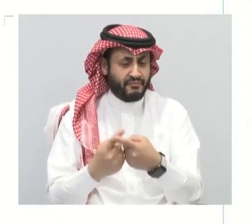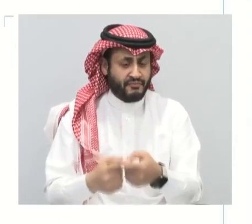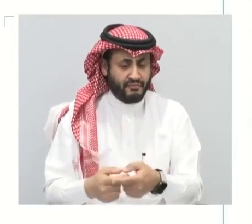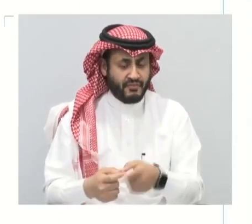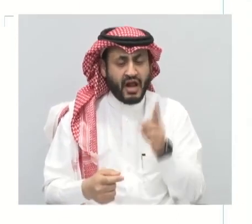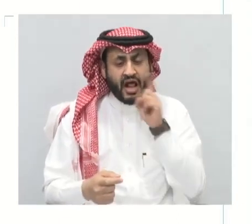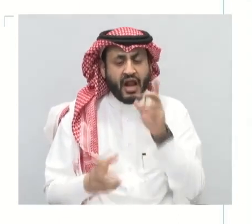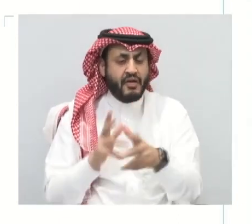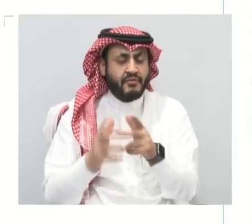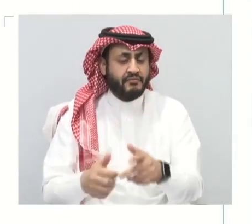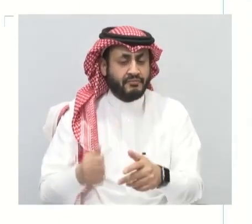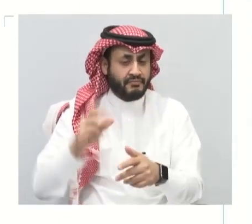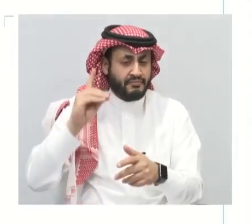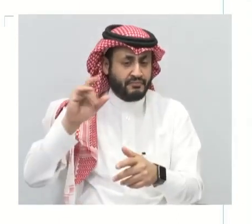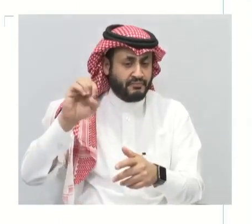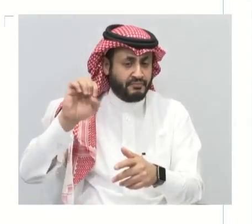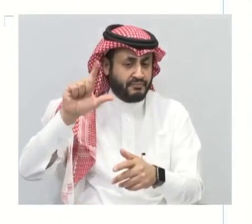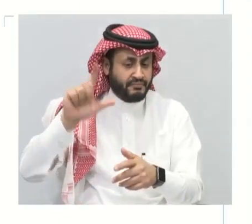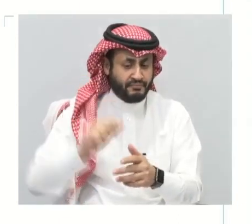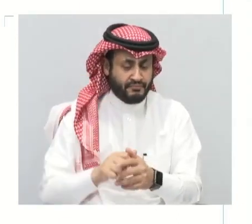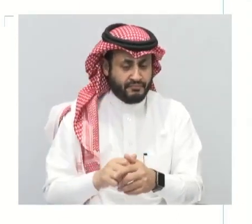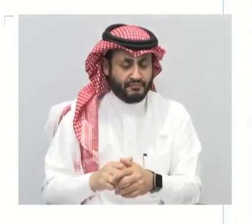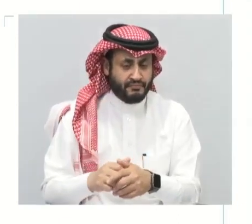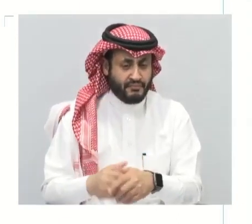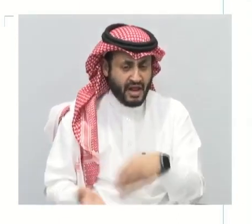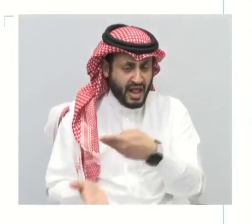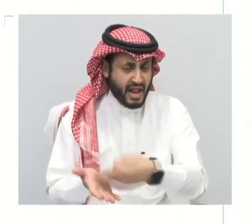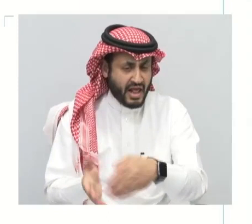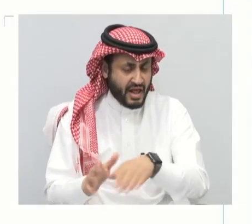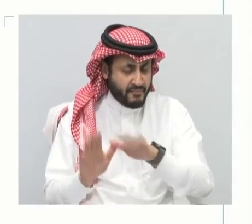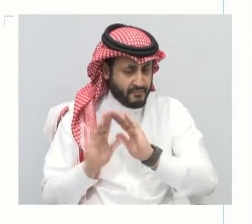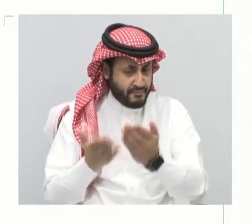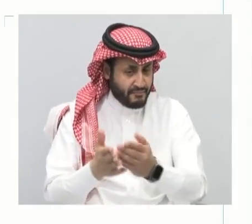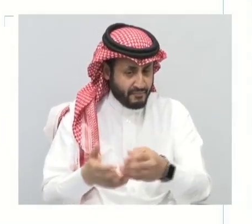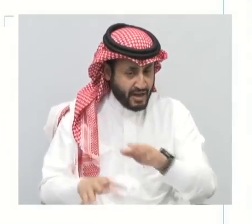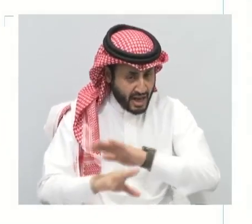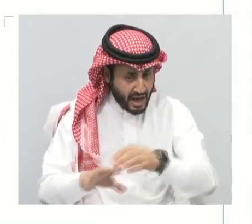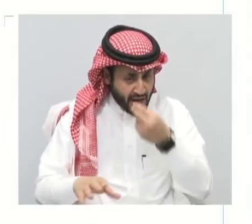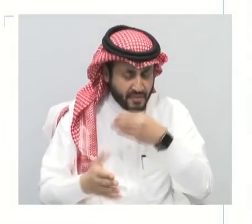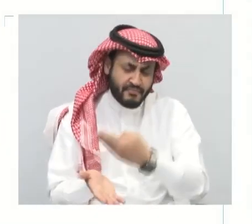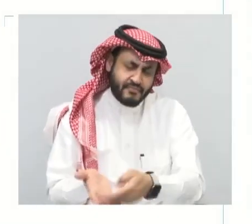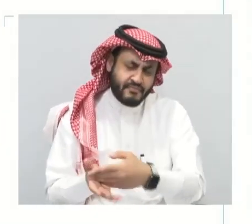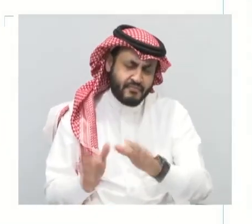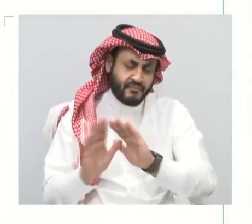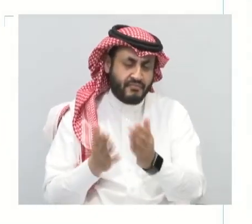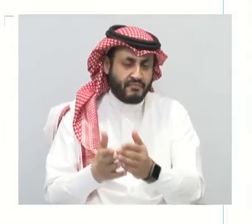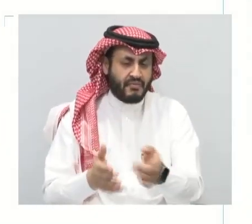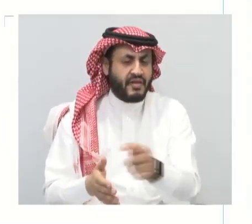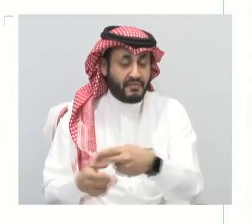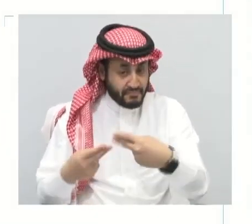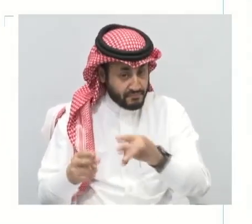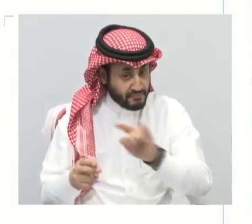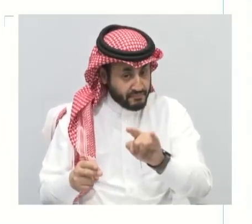is asking her son, would you clean your room after dinner? Adil says, sure, mom. That means he